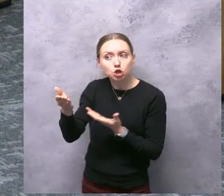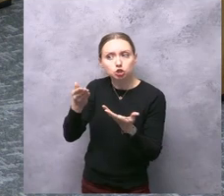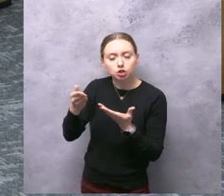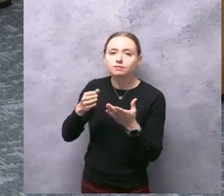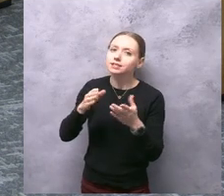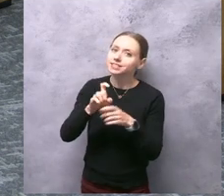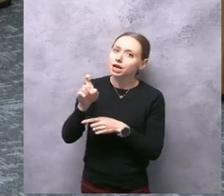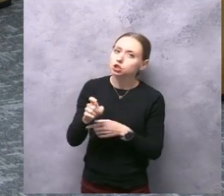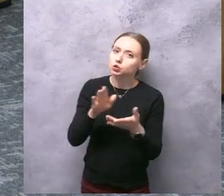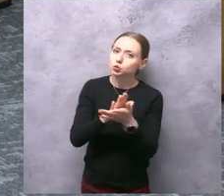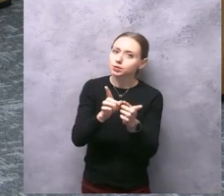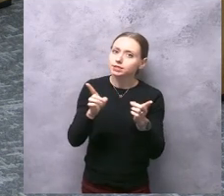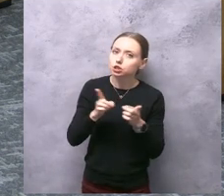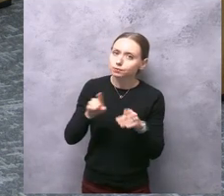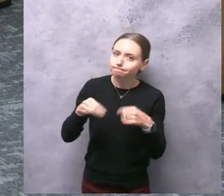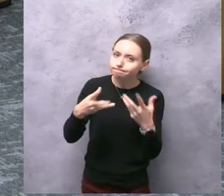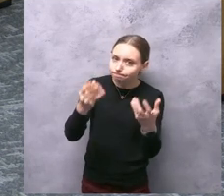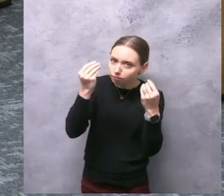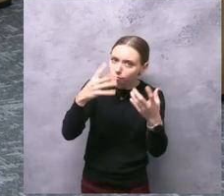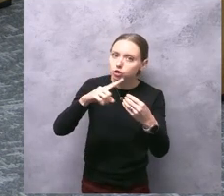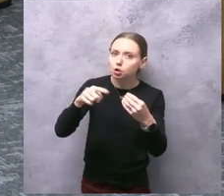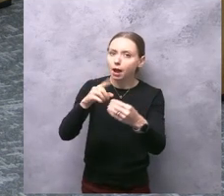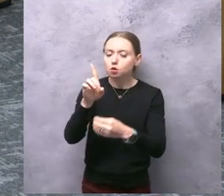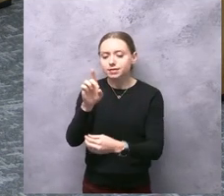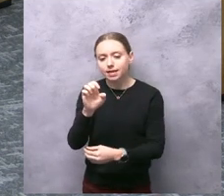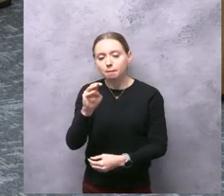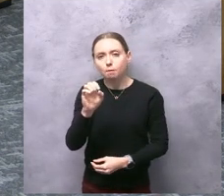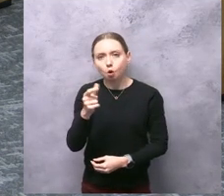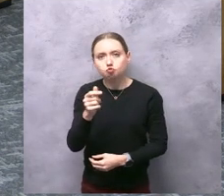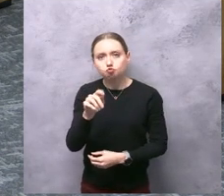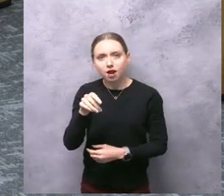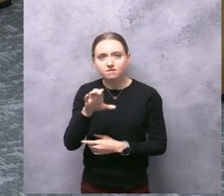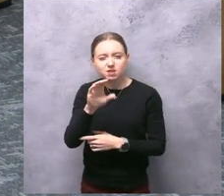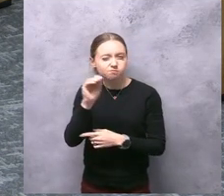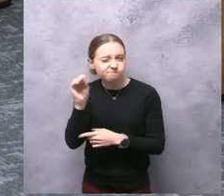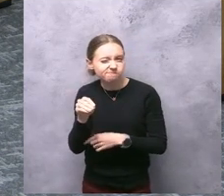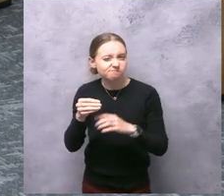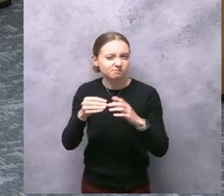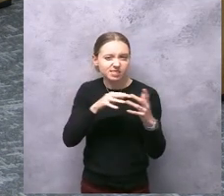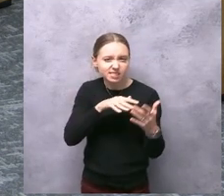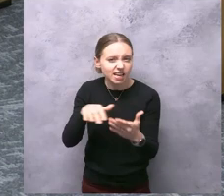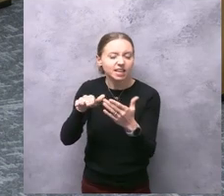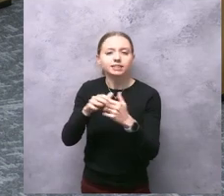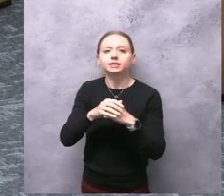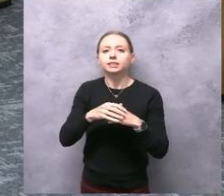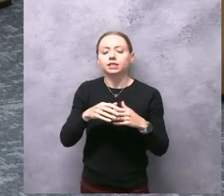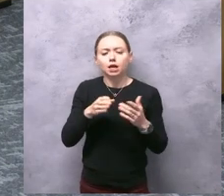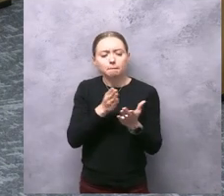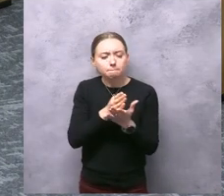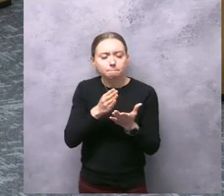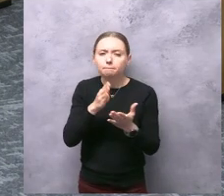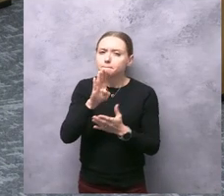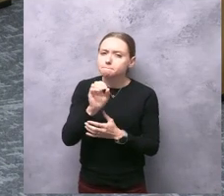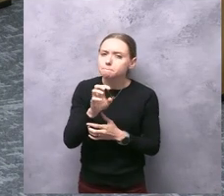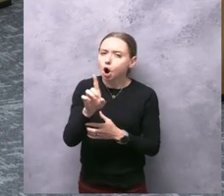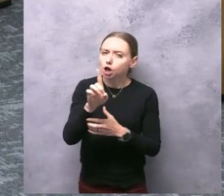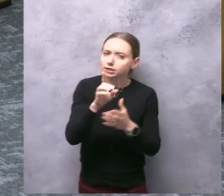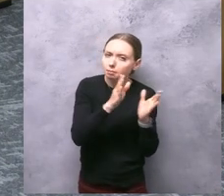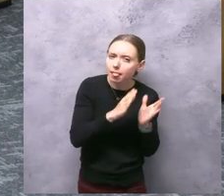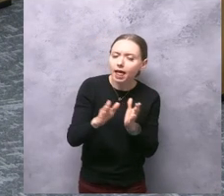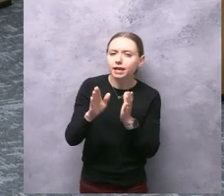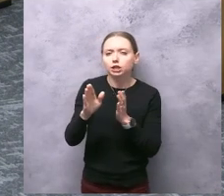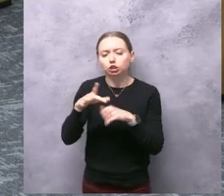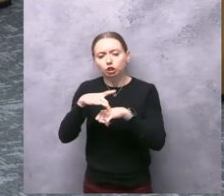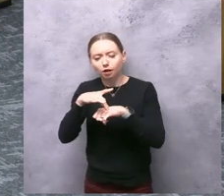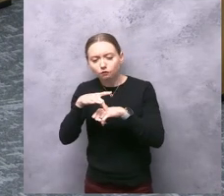through demographic studies, student enrollment projections, long-range facility planning, bond election planning, geographical mapping, and